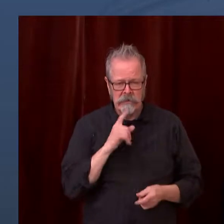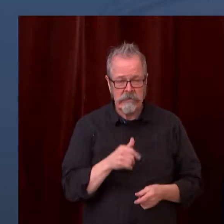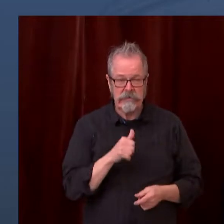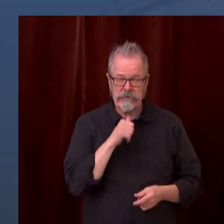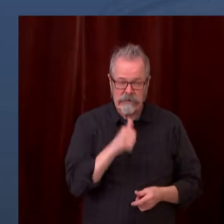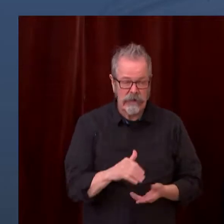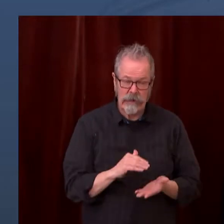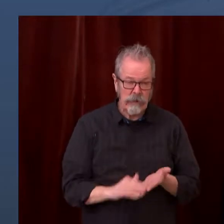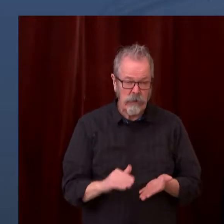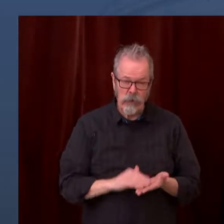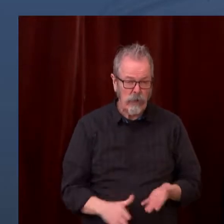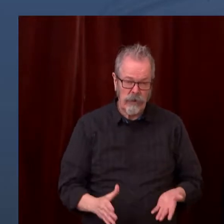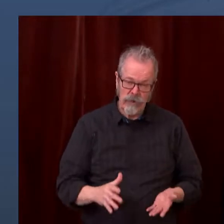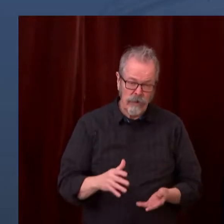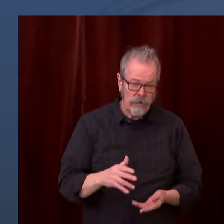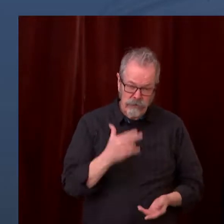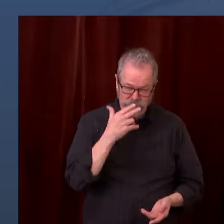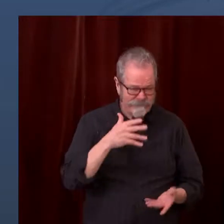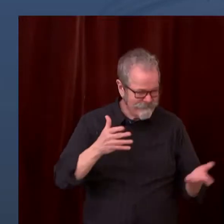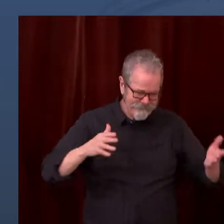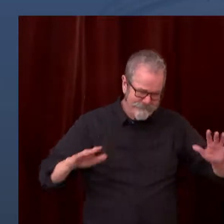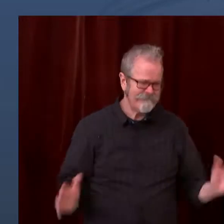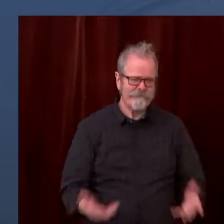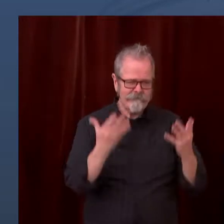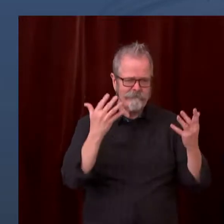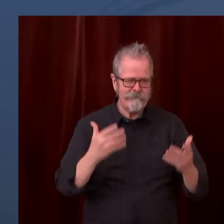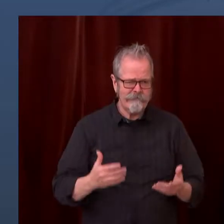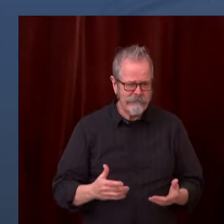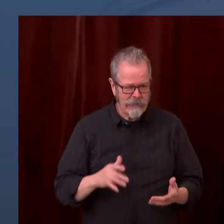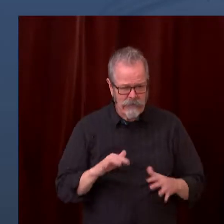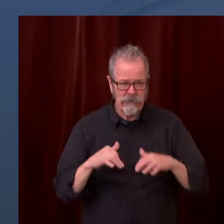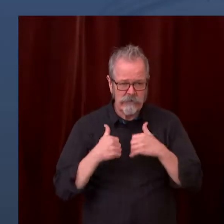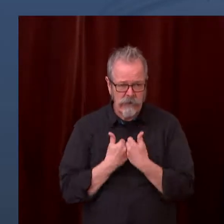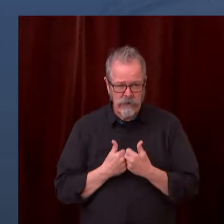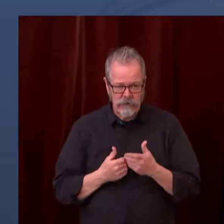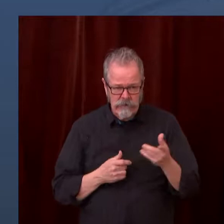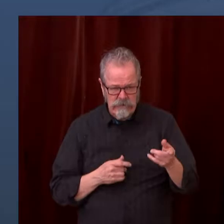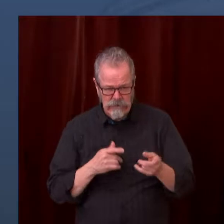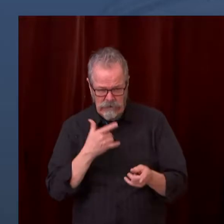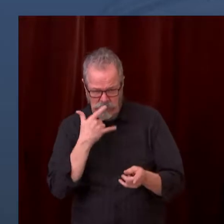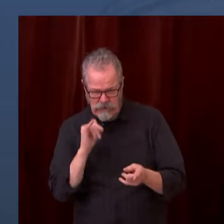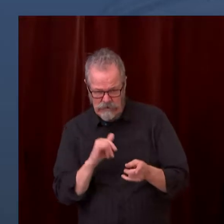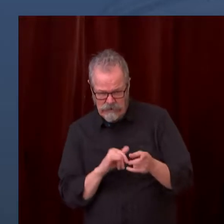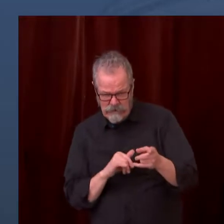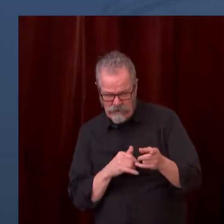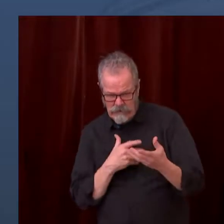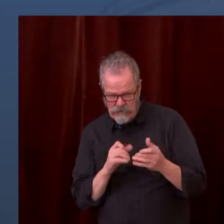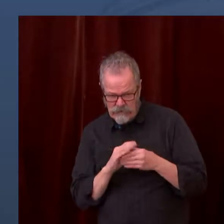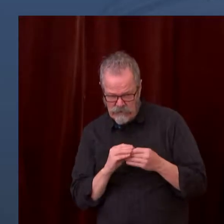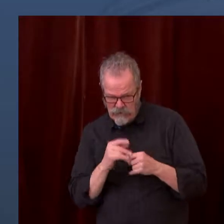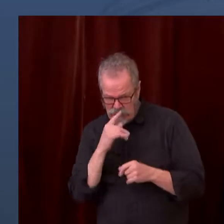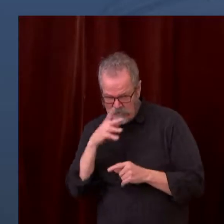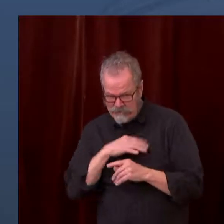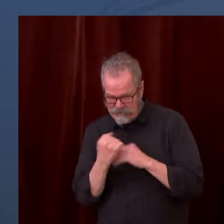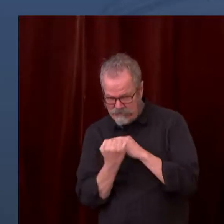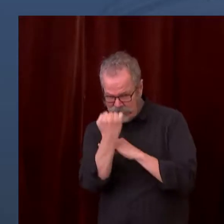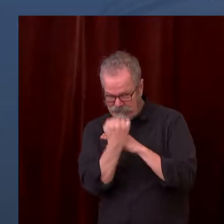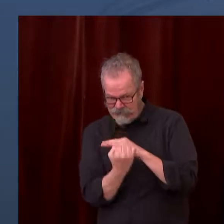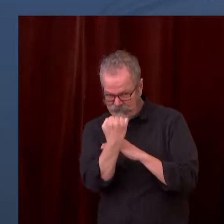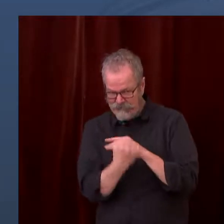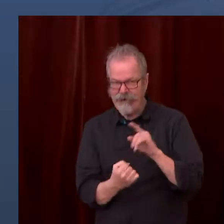do as a DOH. I think you want to say something, I know. Just quickly to build on Dr. Shah's